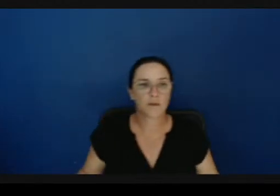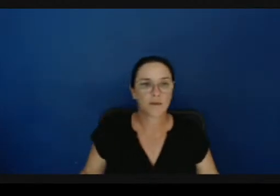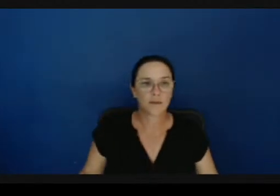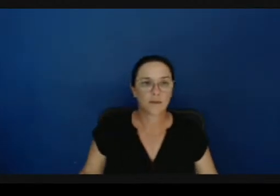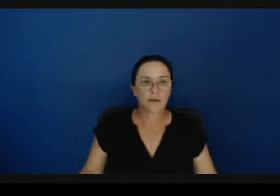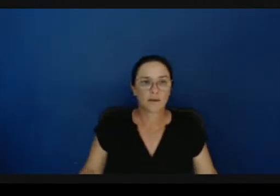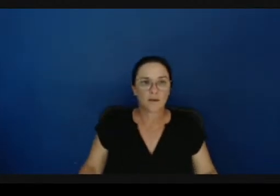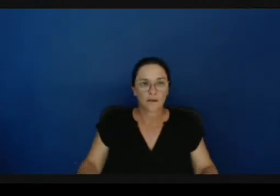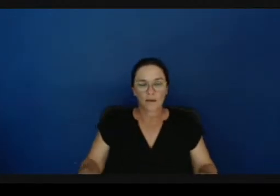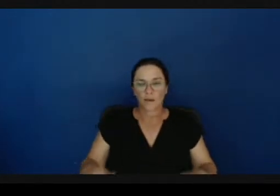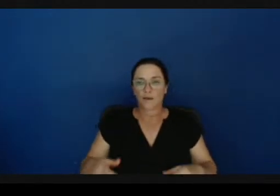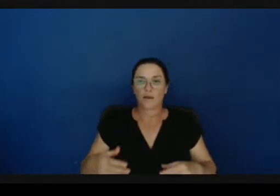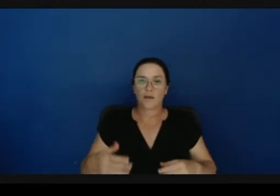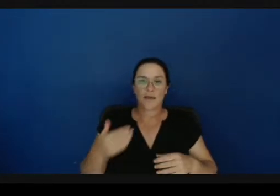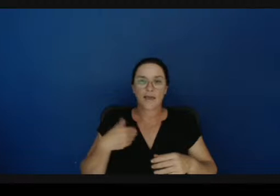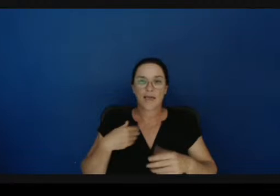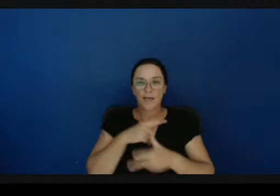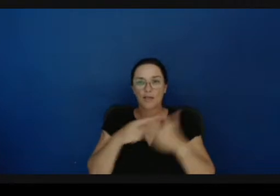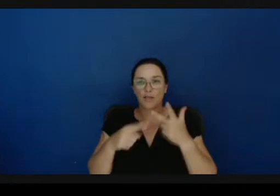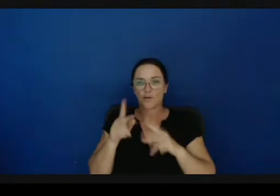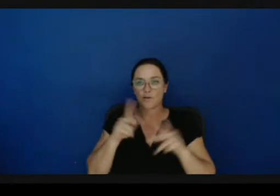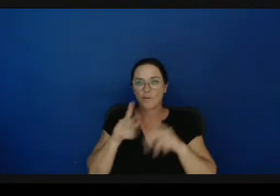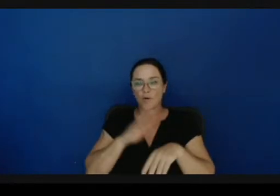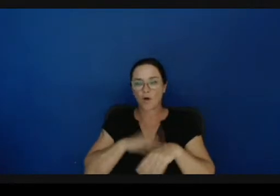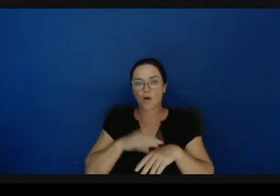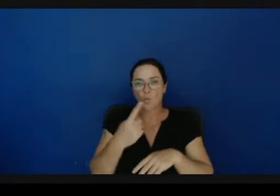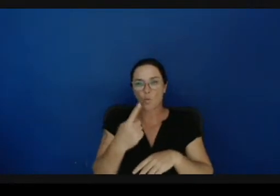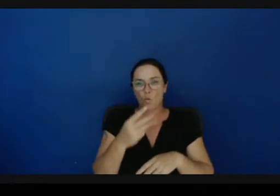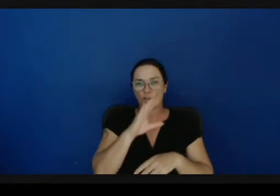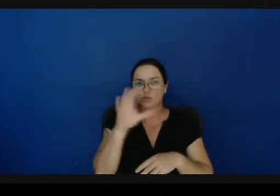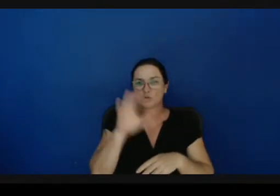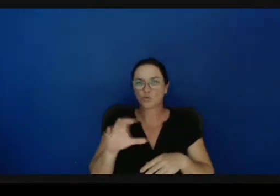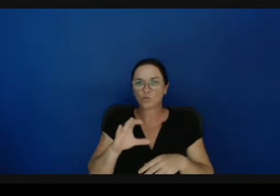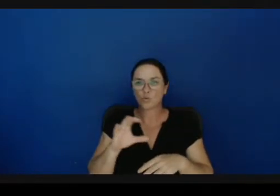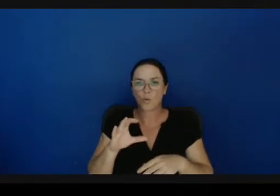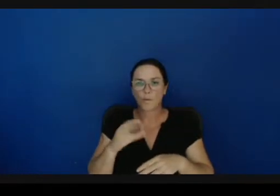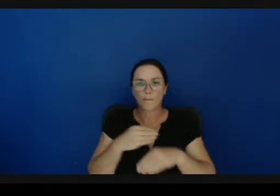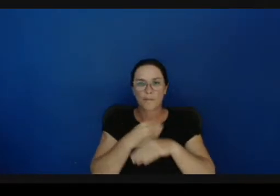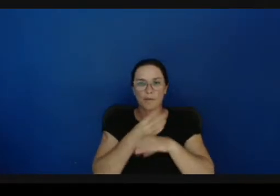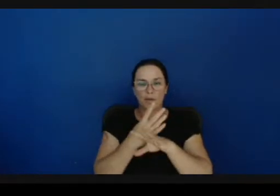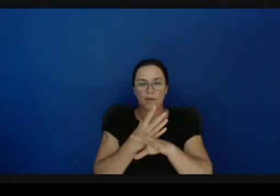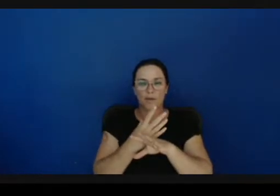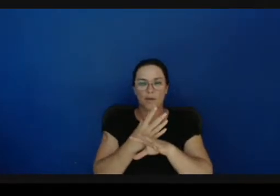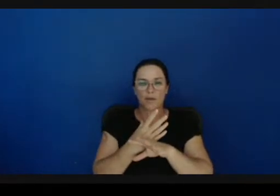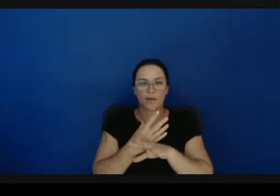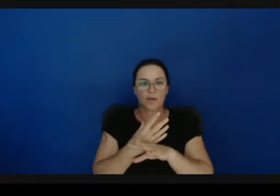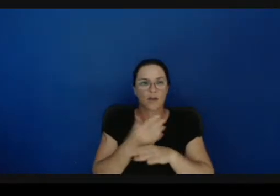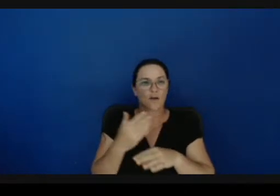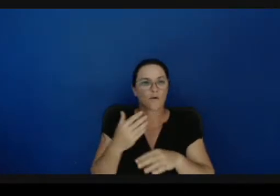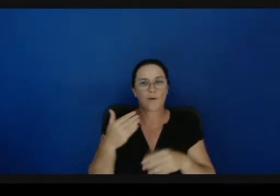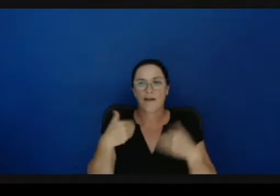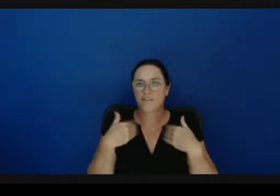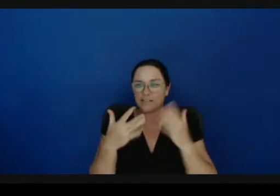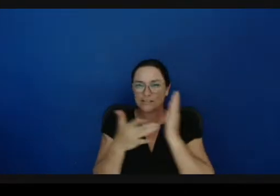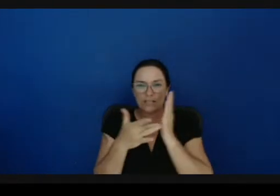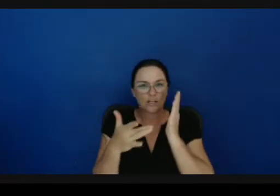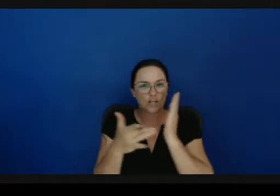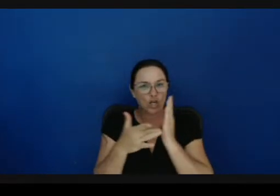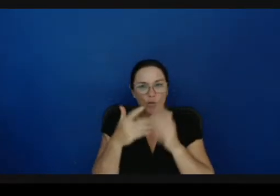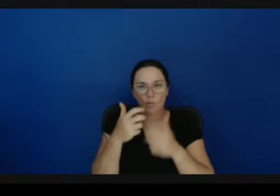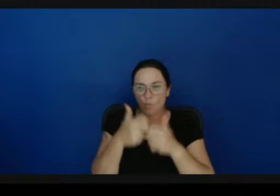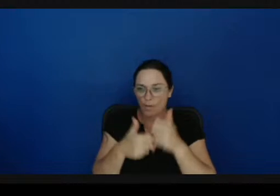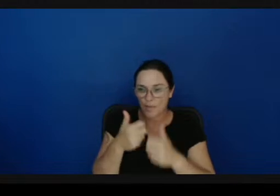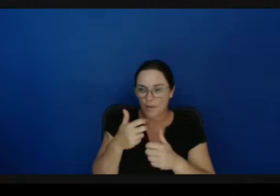3 people on one Zoom call. It was pretty rough. We were having IT difficulties, internet